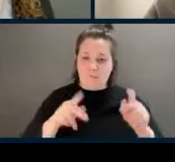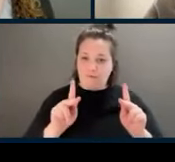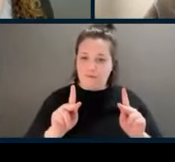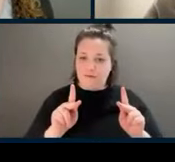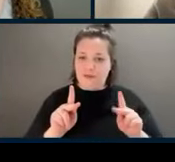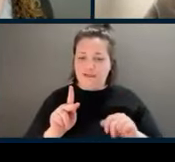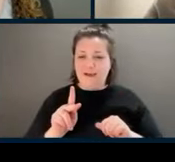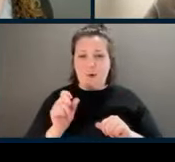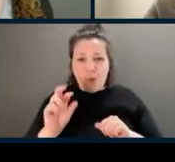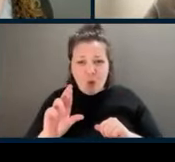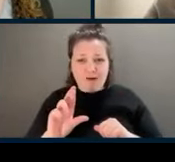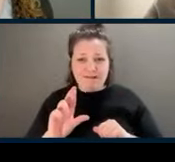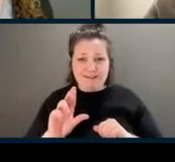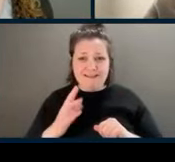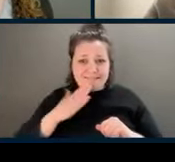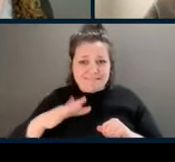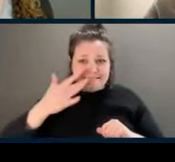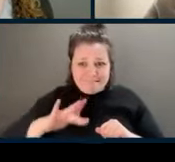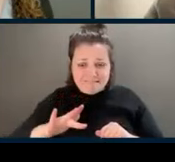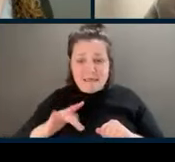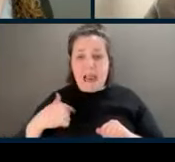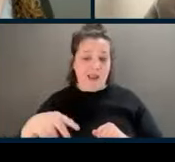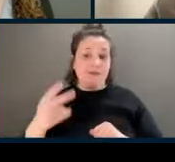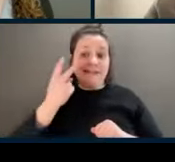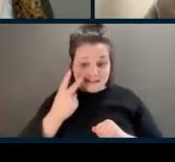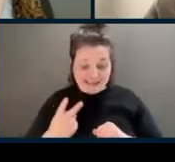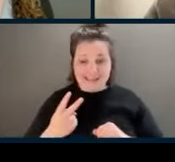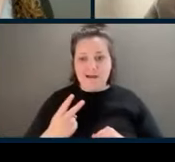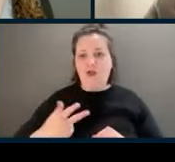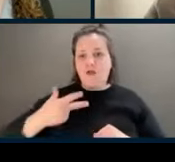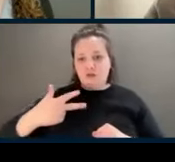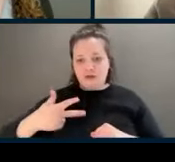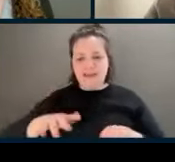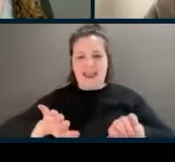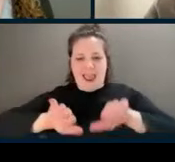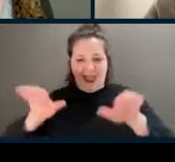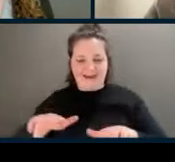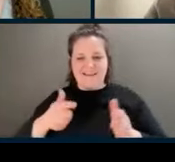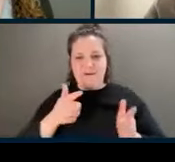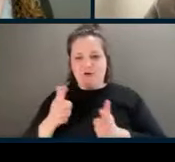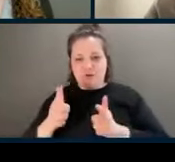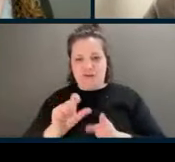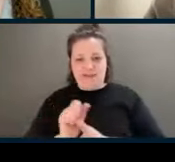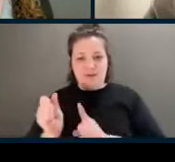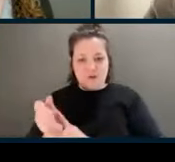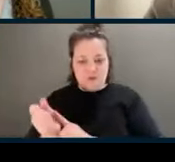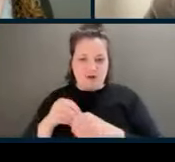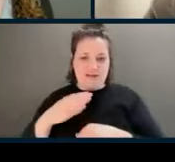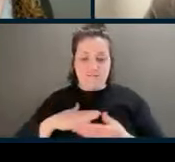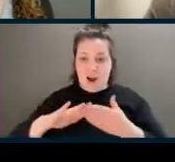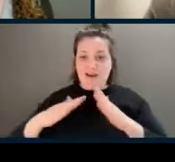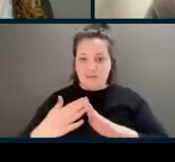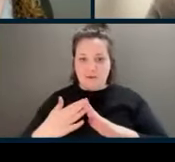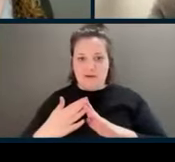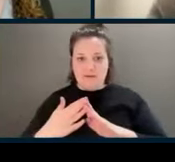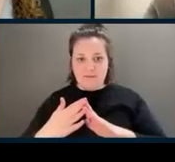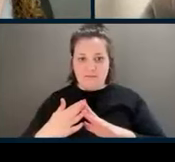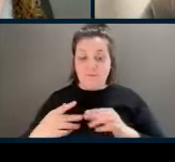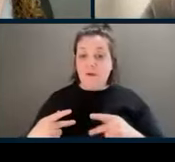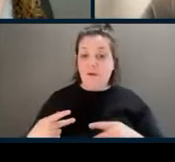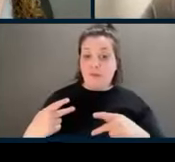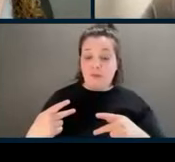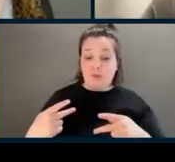the misfortune of having had three active shooting situations in my community, the most infamous being the congresswoman